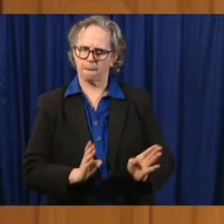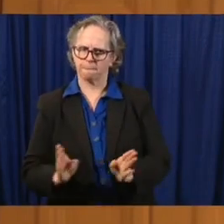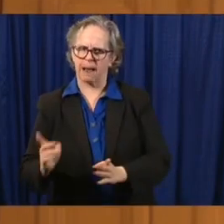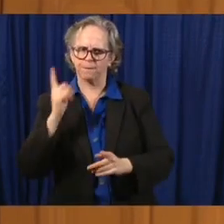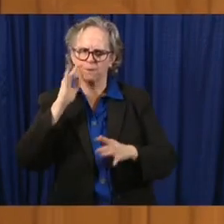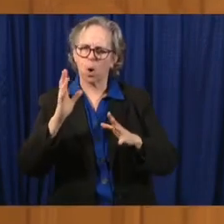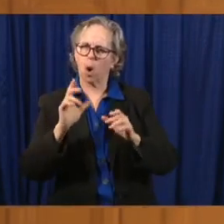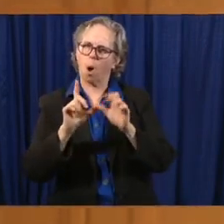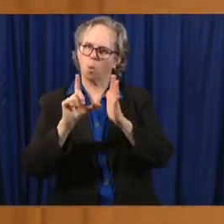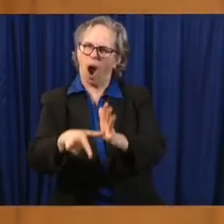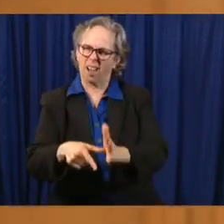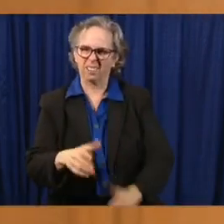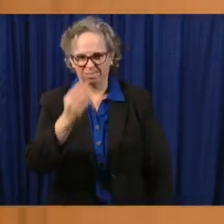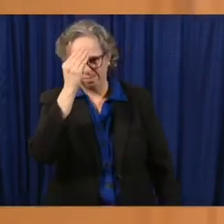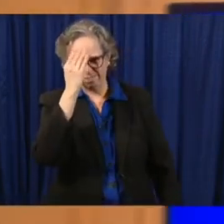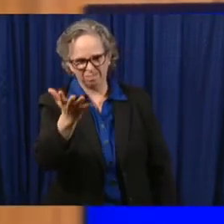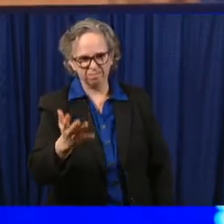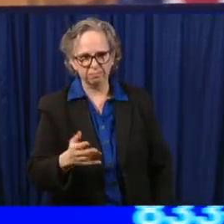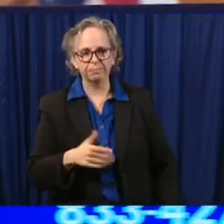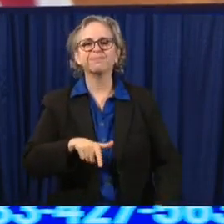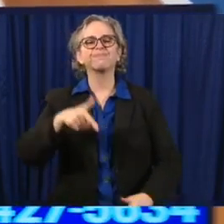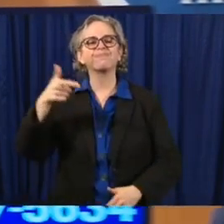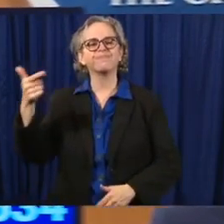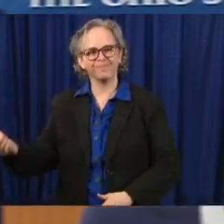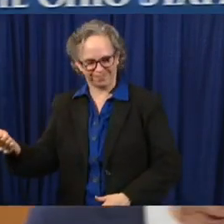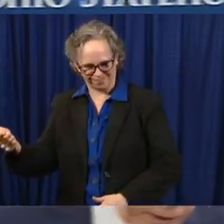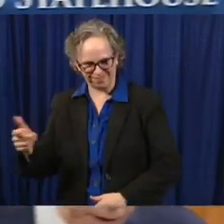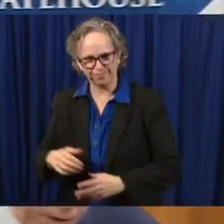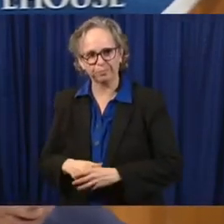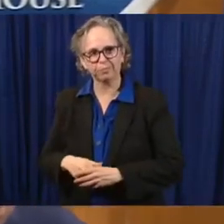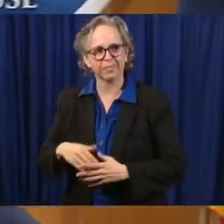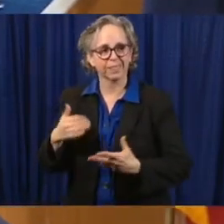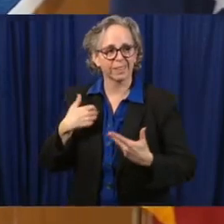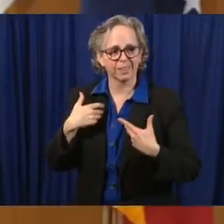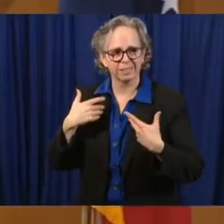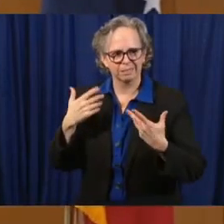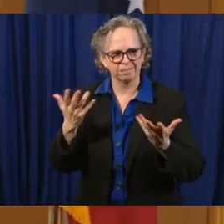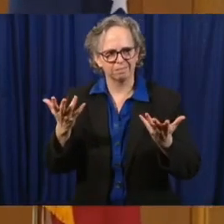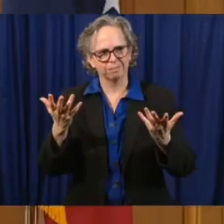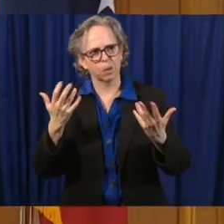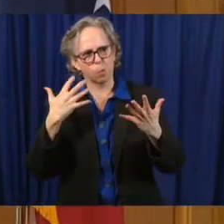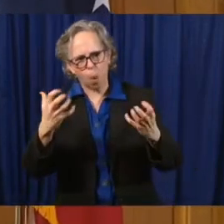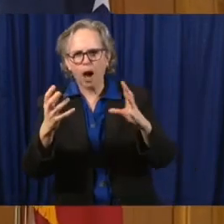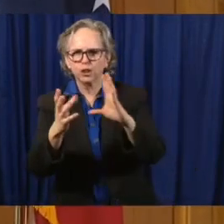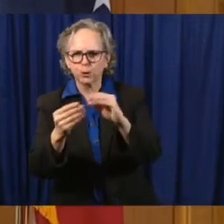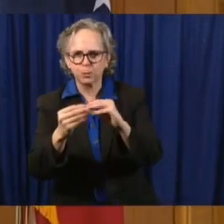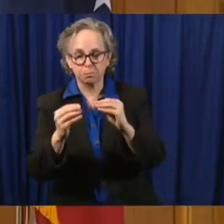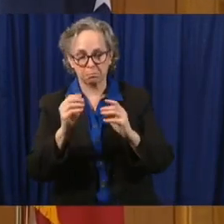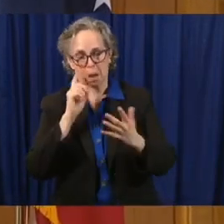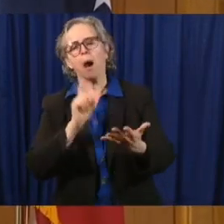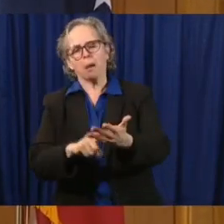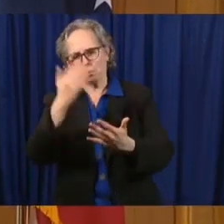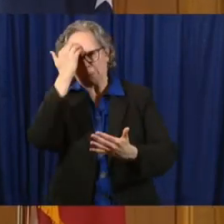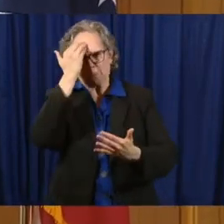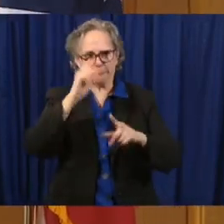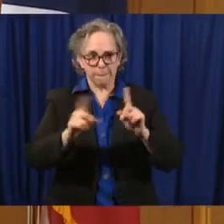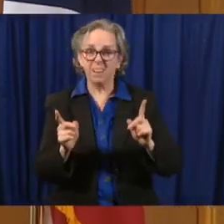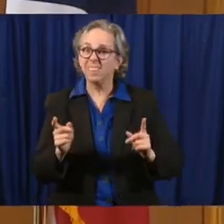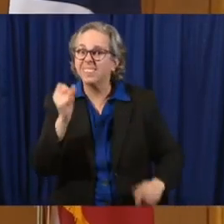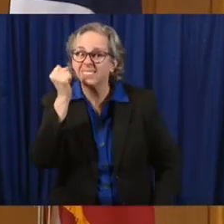and flex is what we wanted. And what we're blessed with in Ohio is we can be very, very flexible, because this is a long